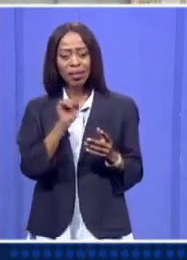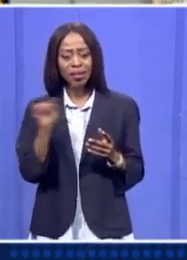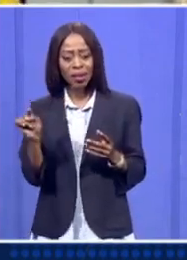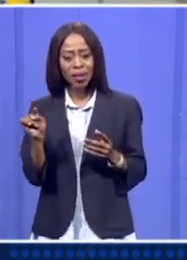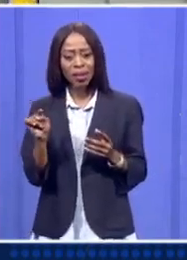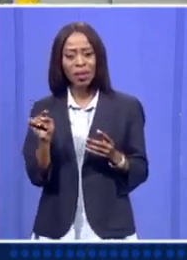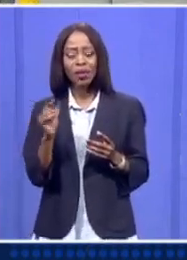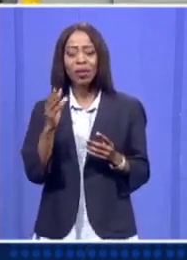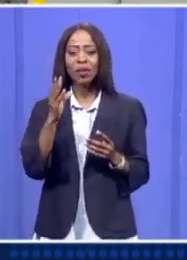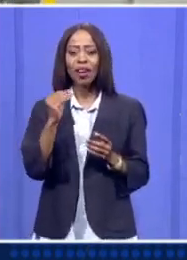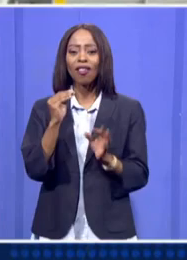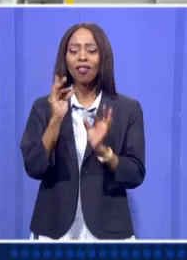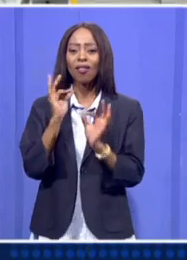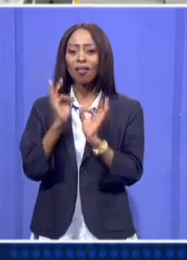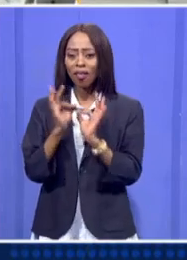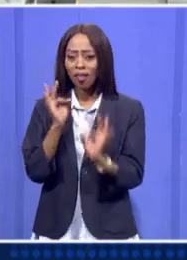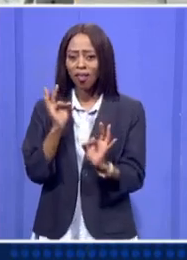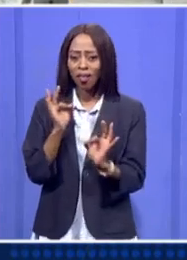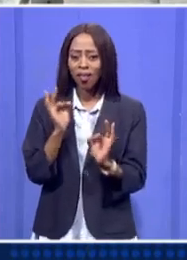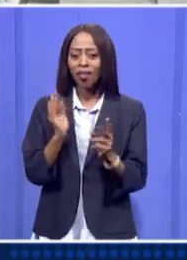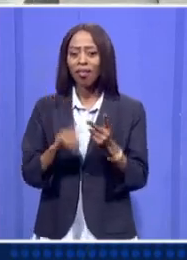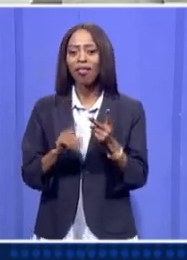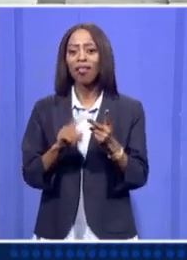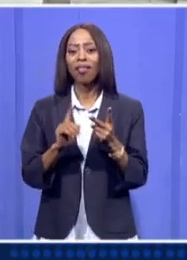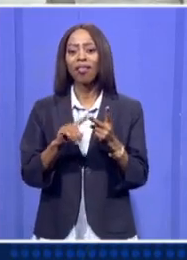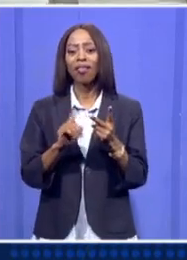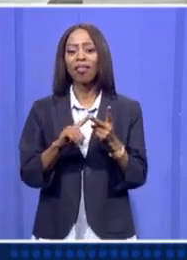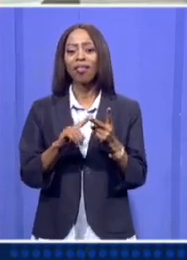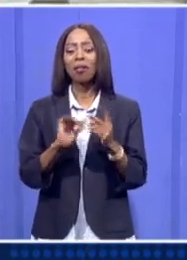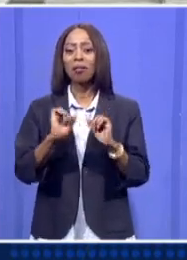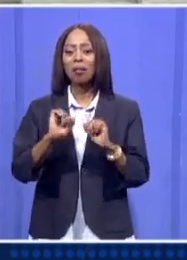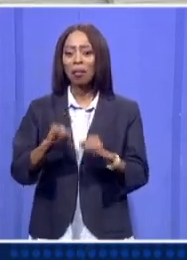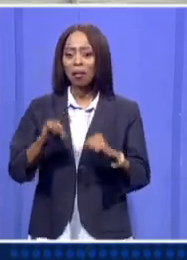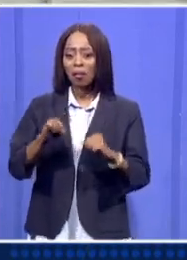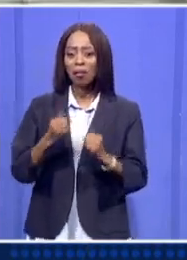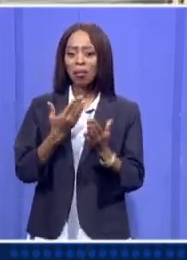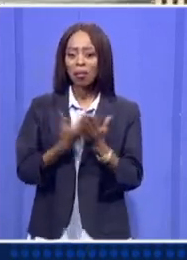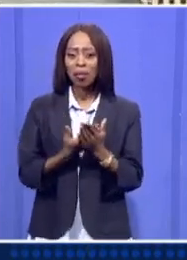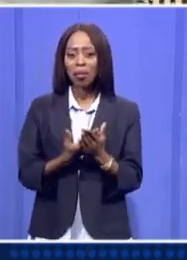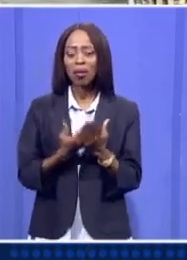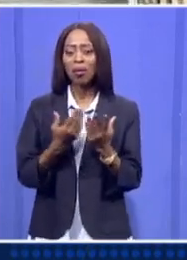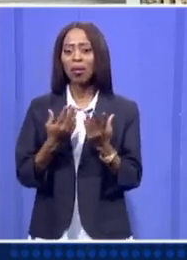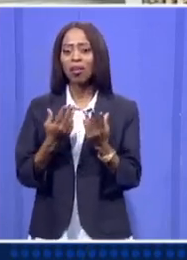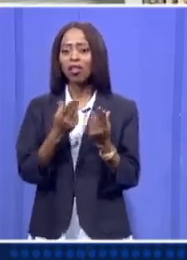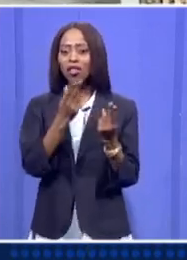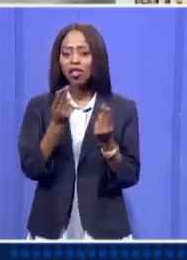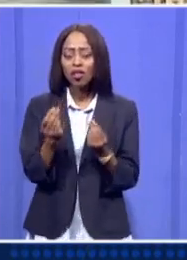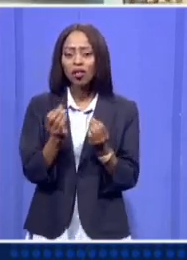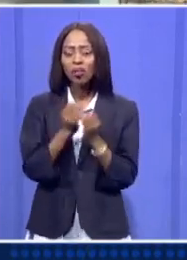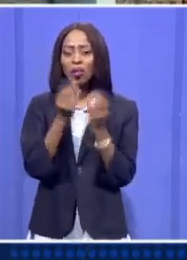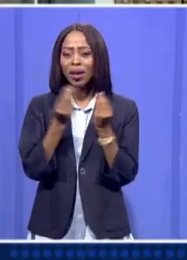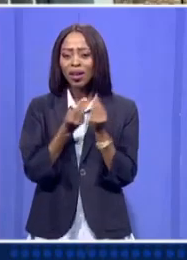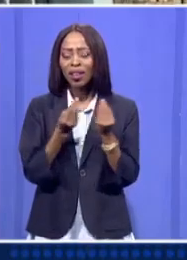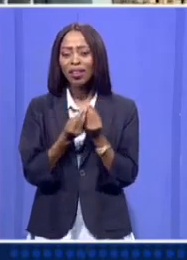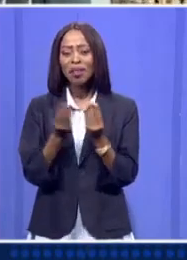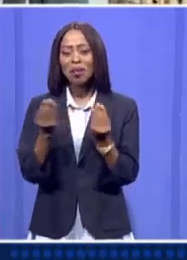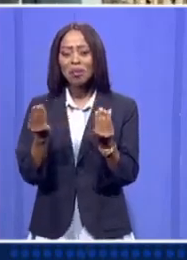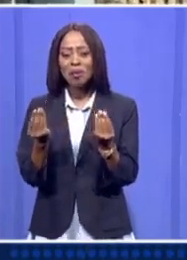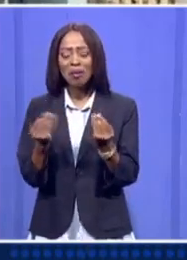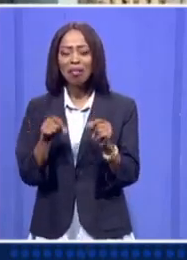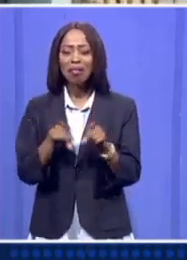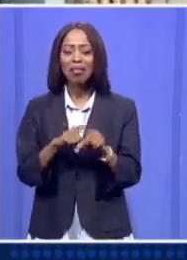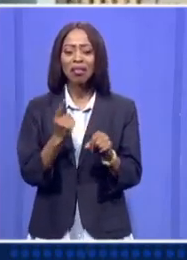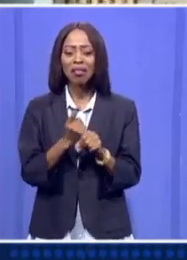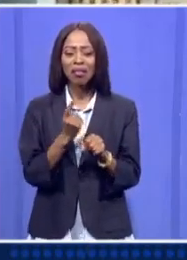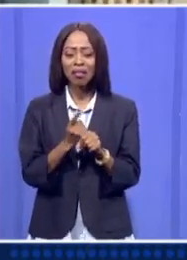in terms of accuracy. We've upped our game in terms of ability to explore different forms, different materials, and